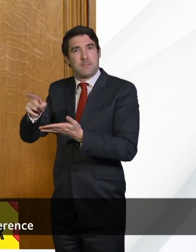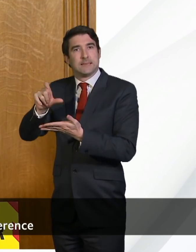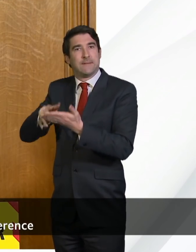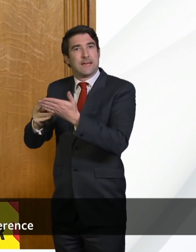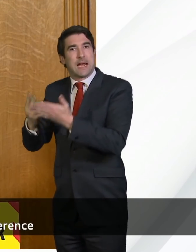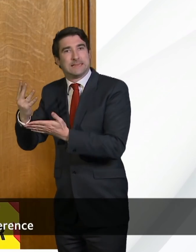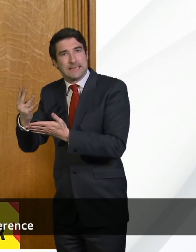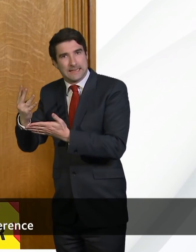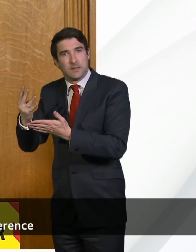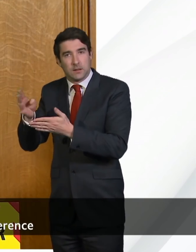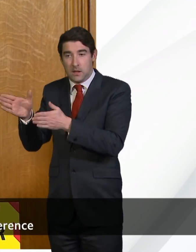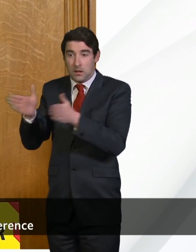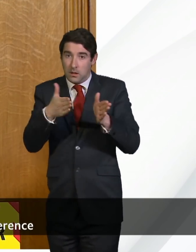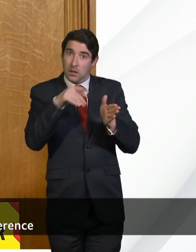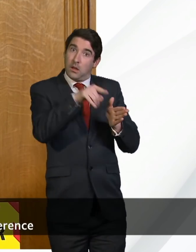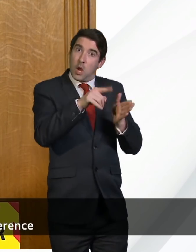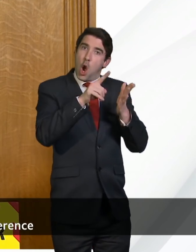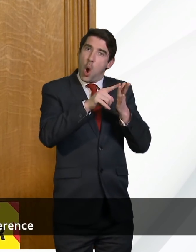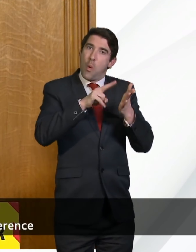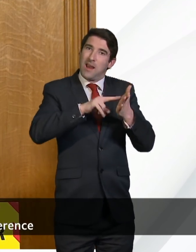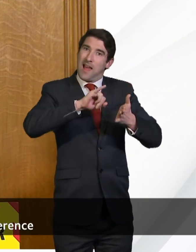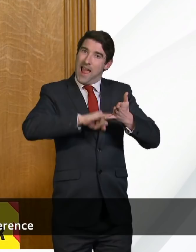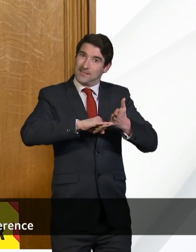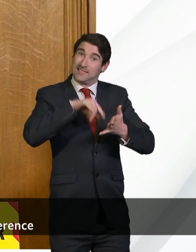who have sadly died where the doctor thinks